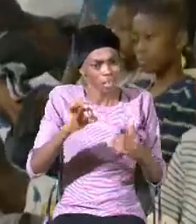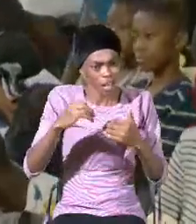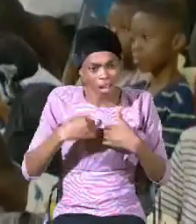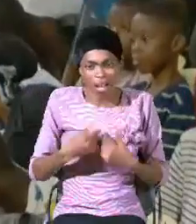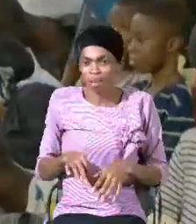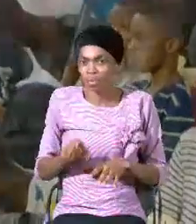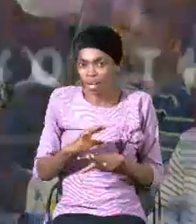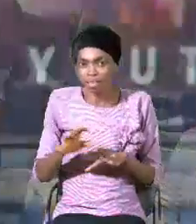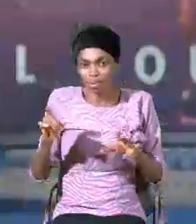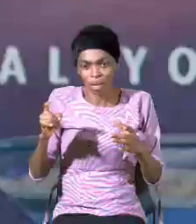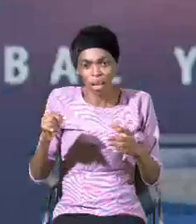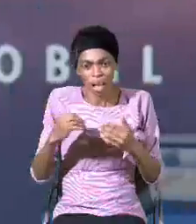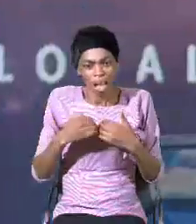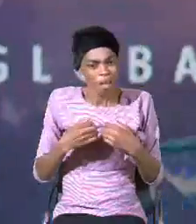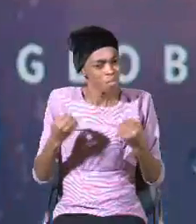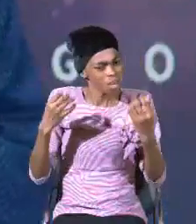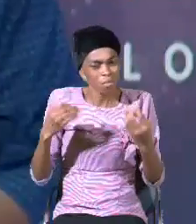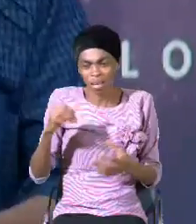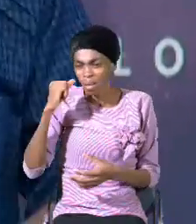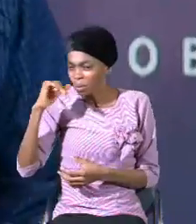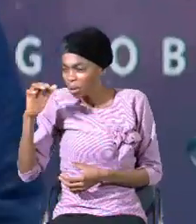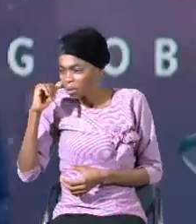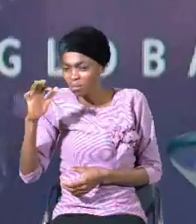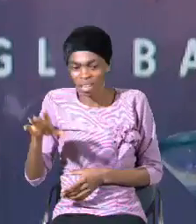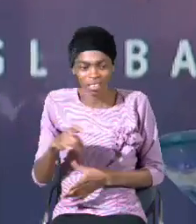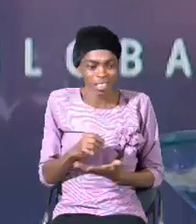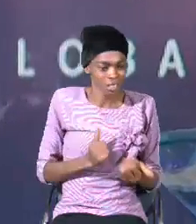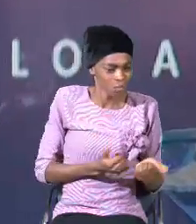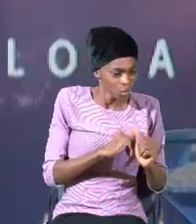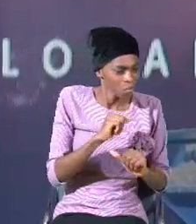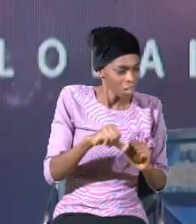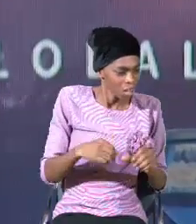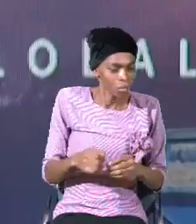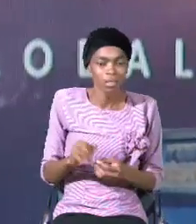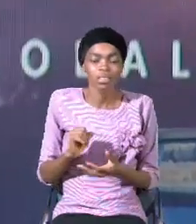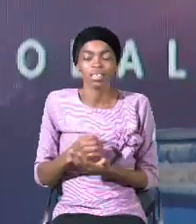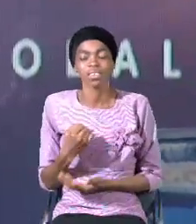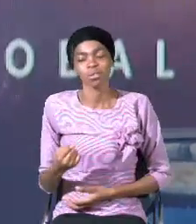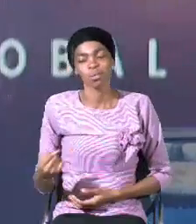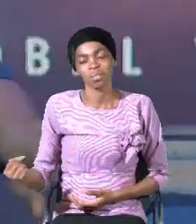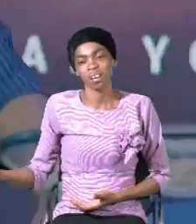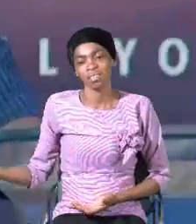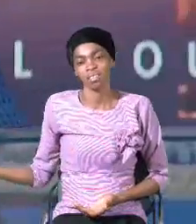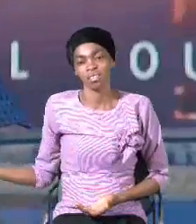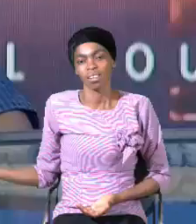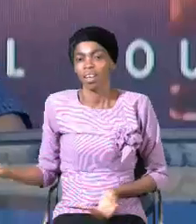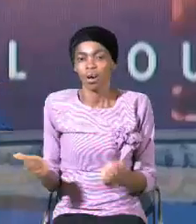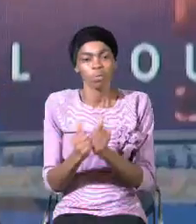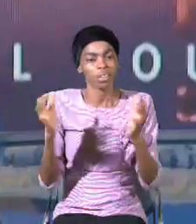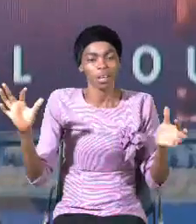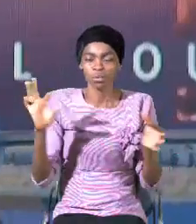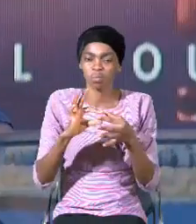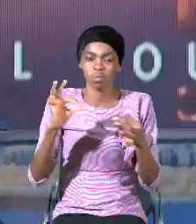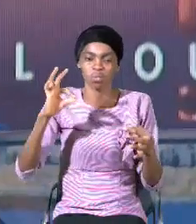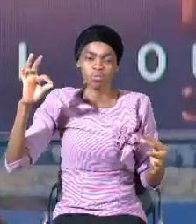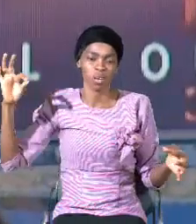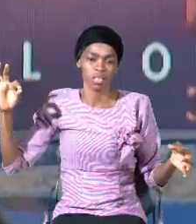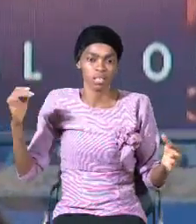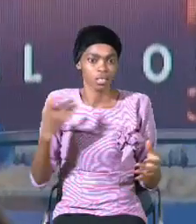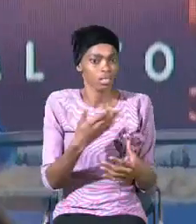many women are, you know, following me in life. Substance without spirituality. Their soul,